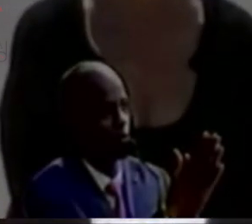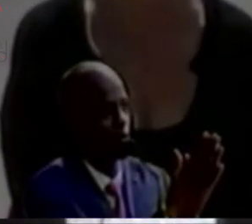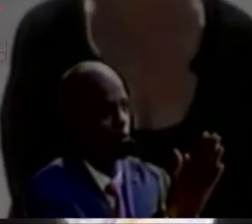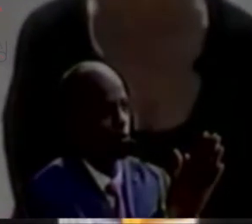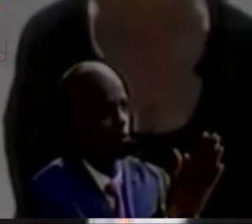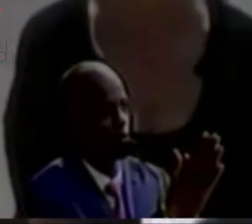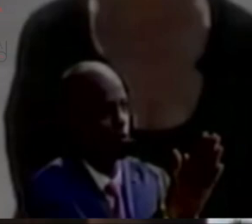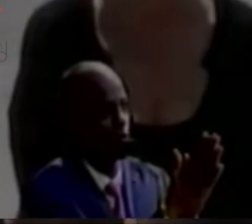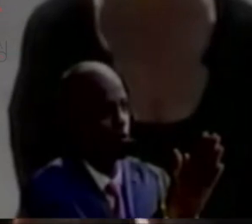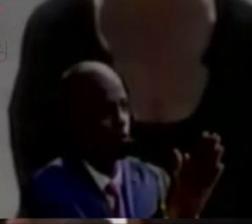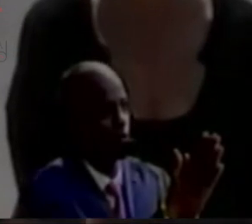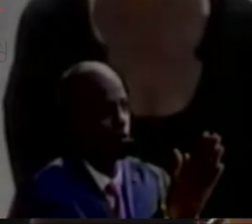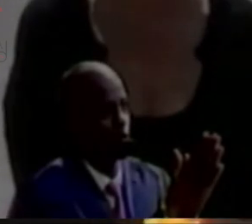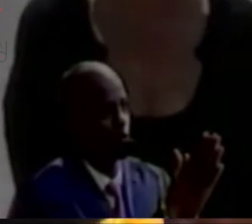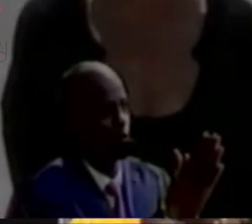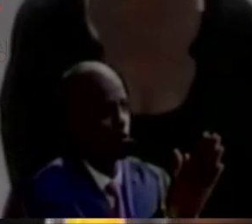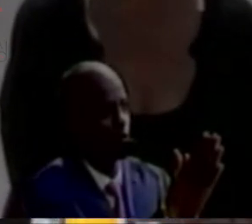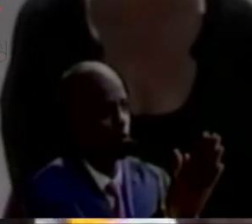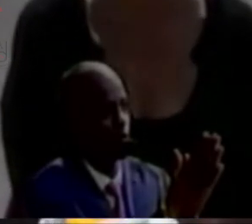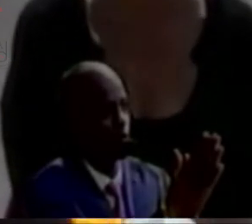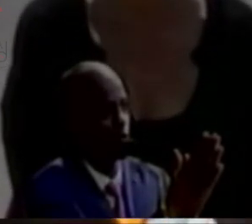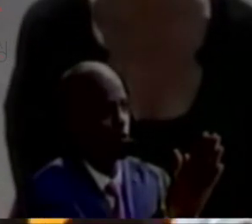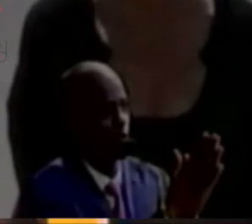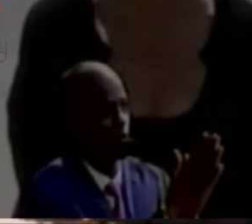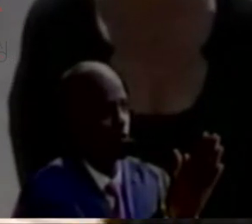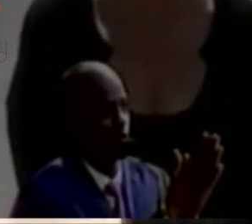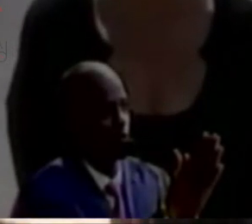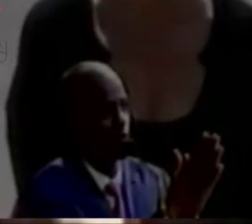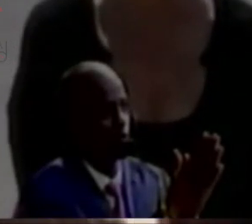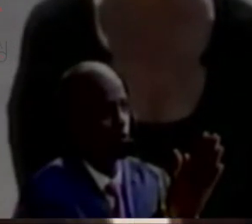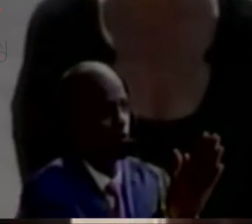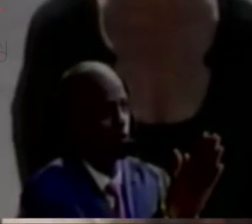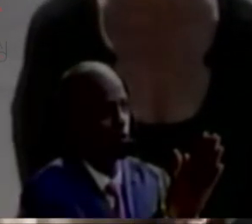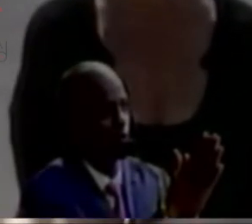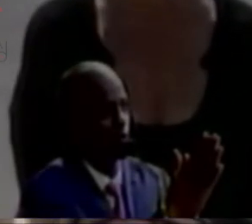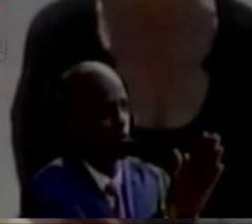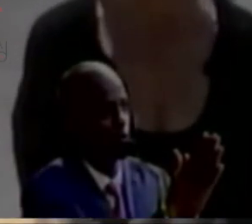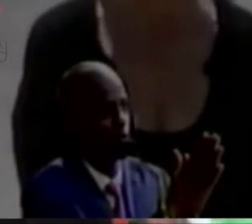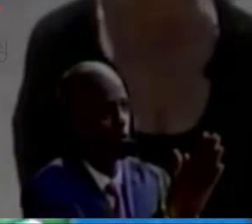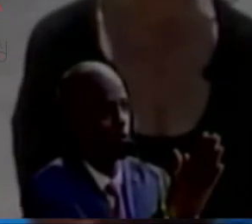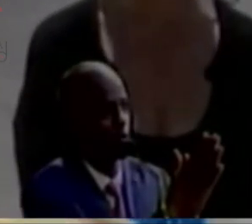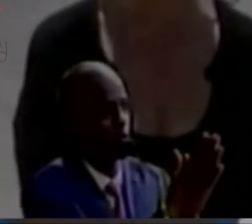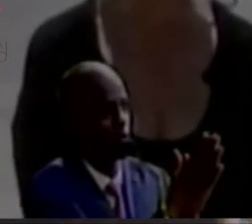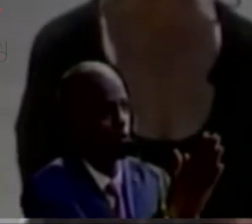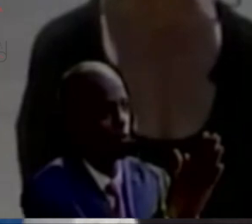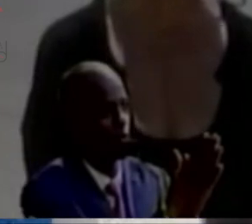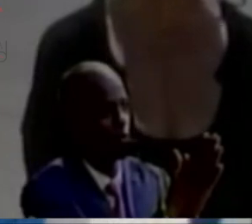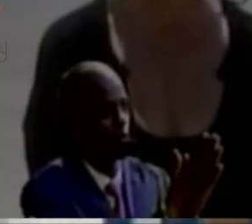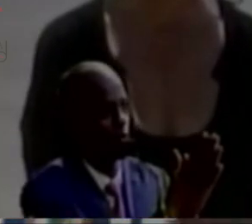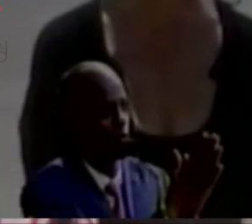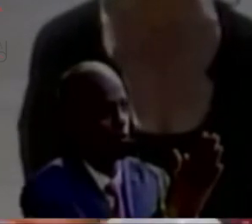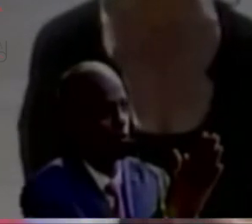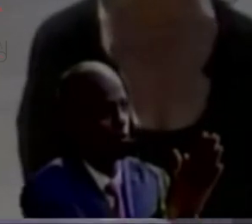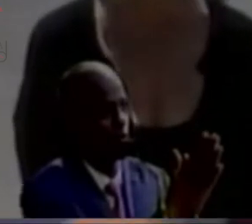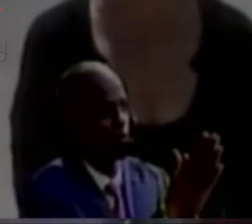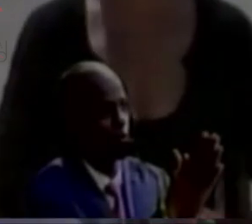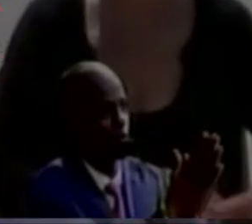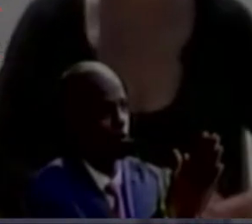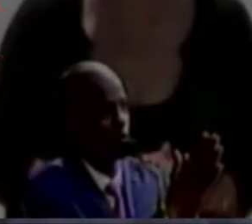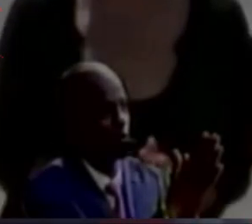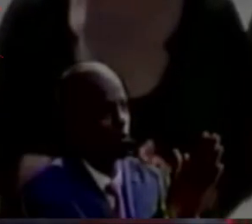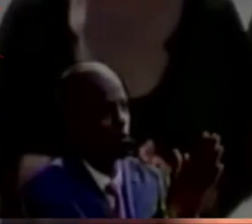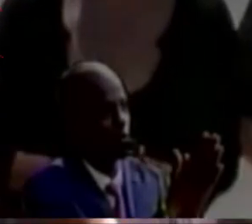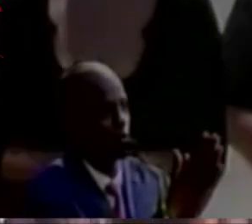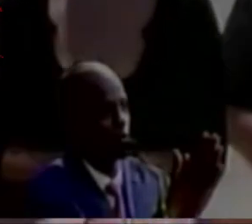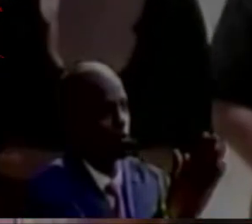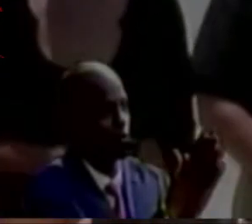rescue, food assistance, health, water sanitation, hygiene, logistics, transportation. So that's what our